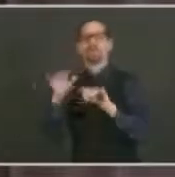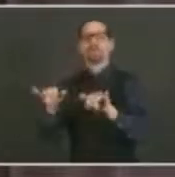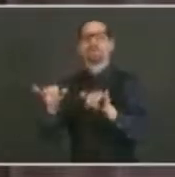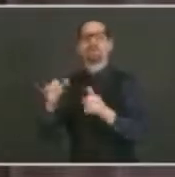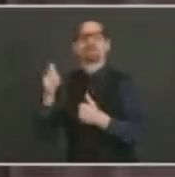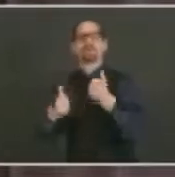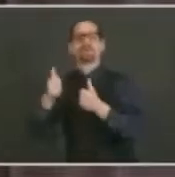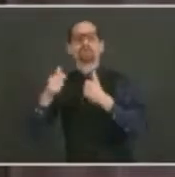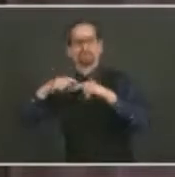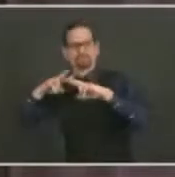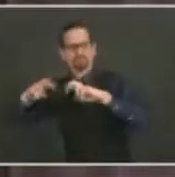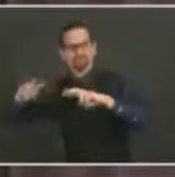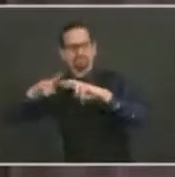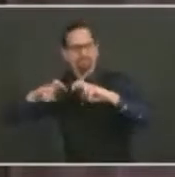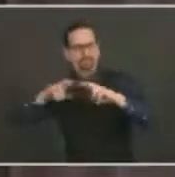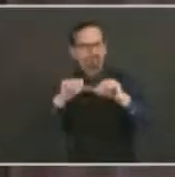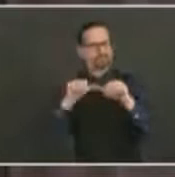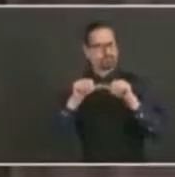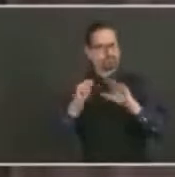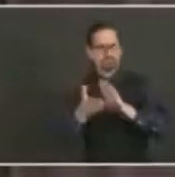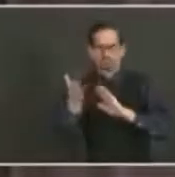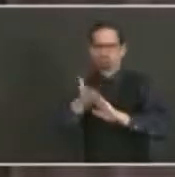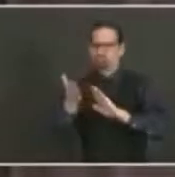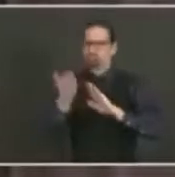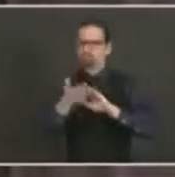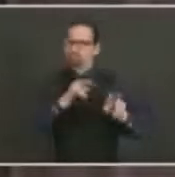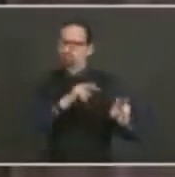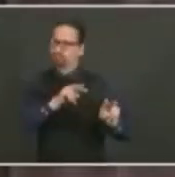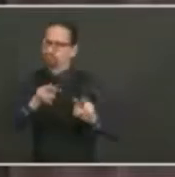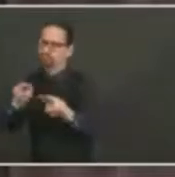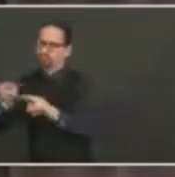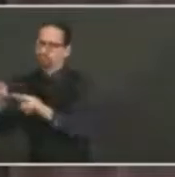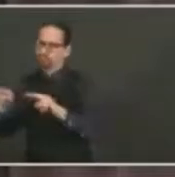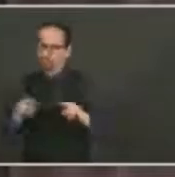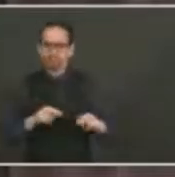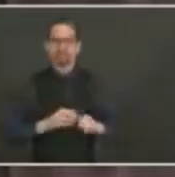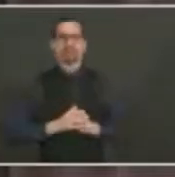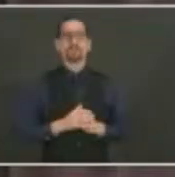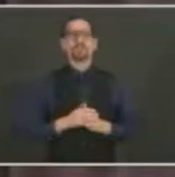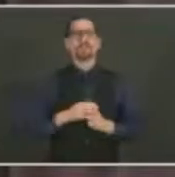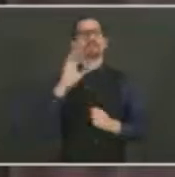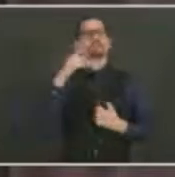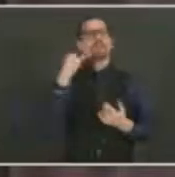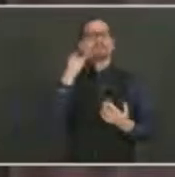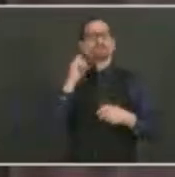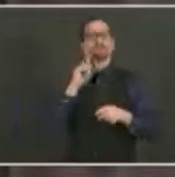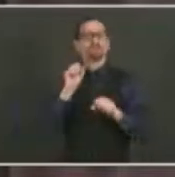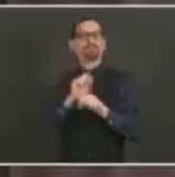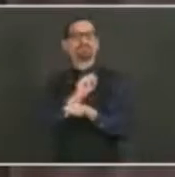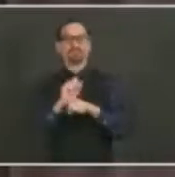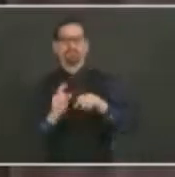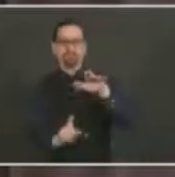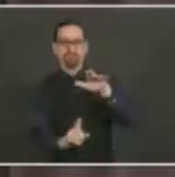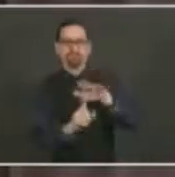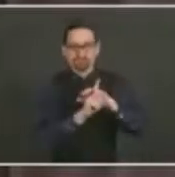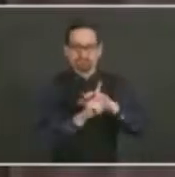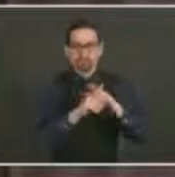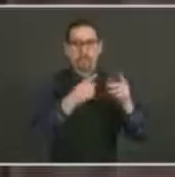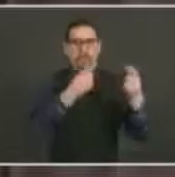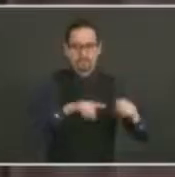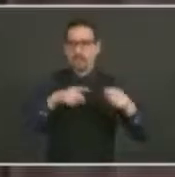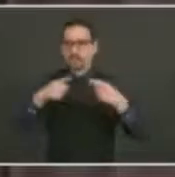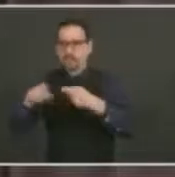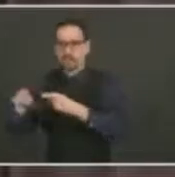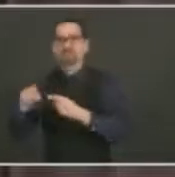monitoring and watching for, and that will be an indication that the variants are becoming